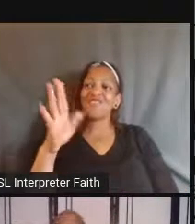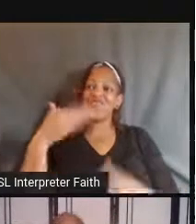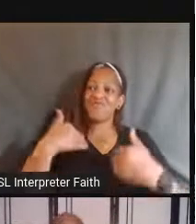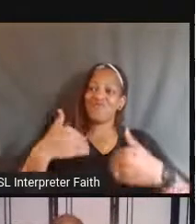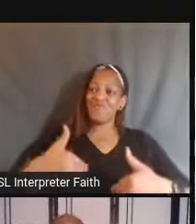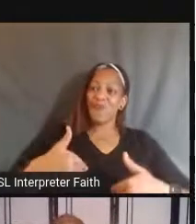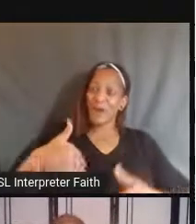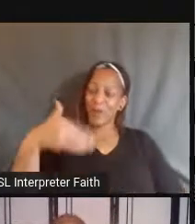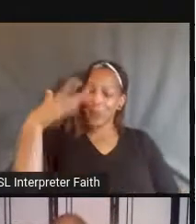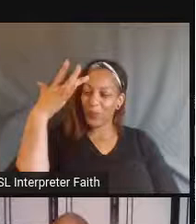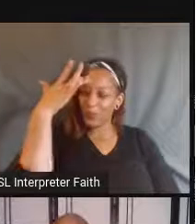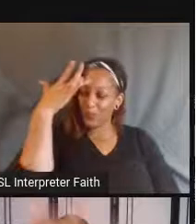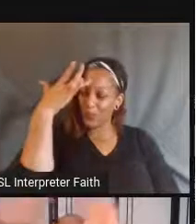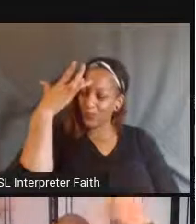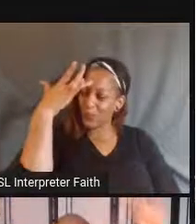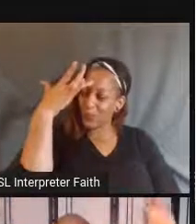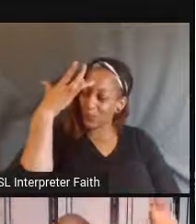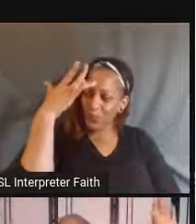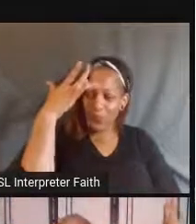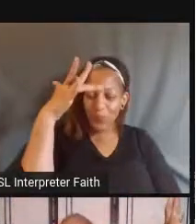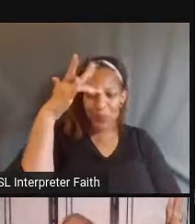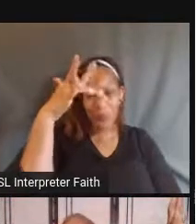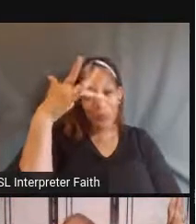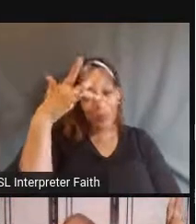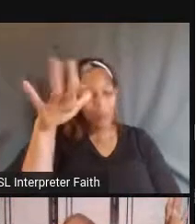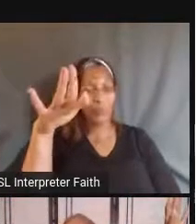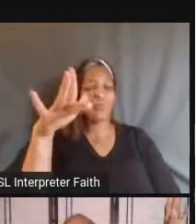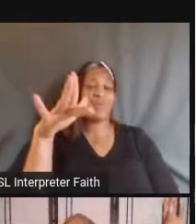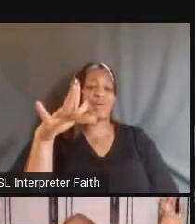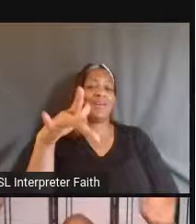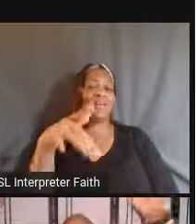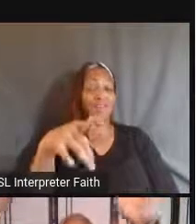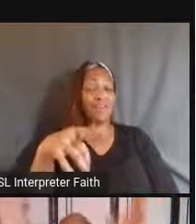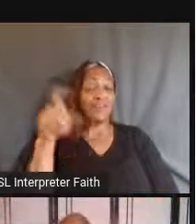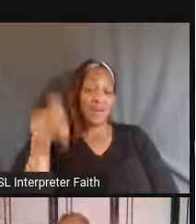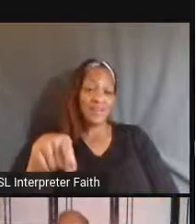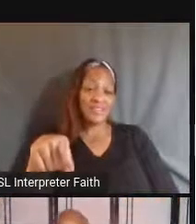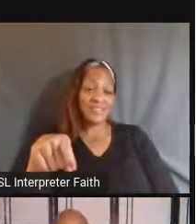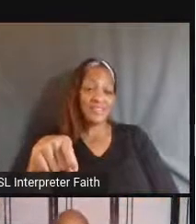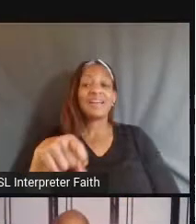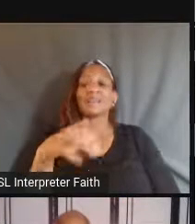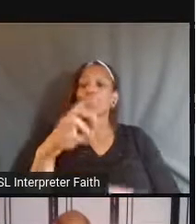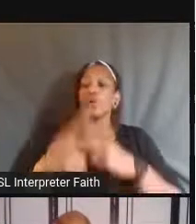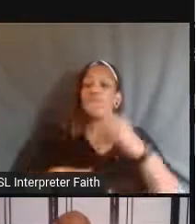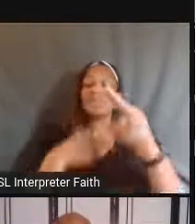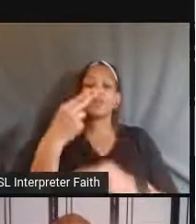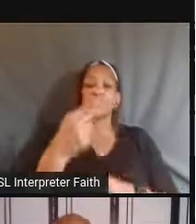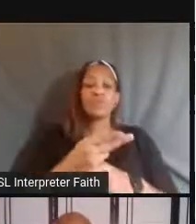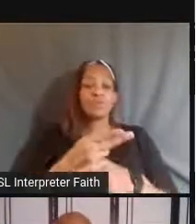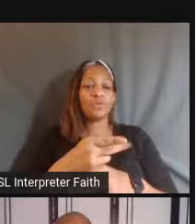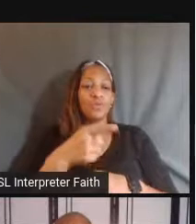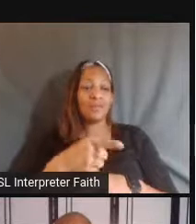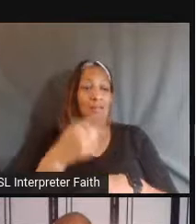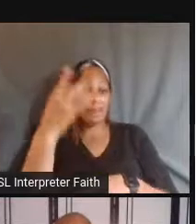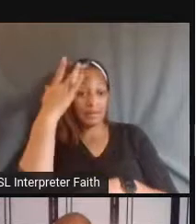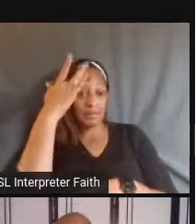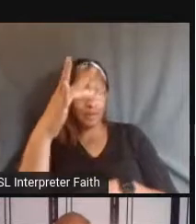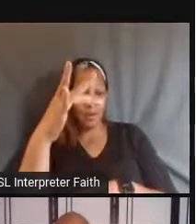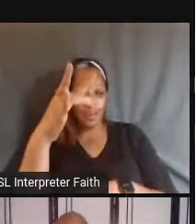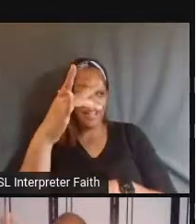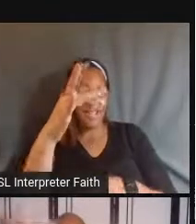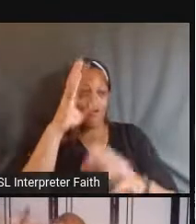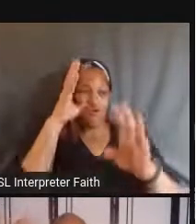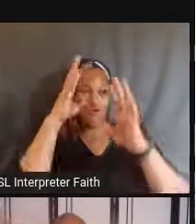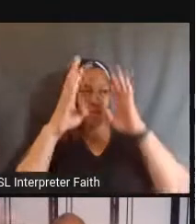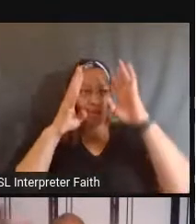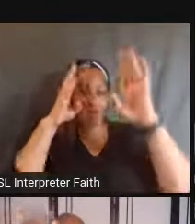It has to be. If in an intelligent universe is incarnating itself as you,